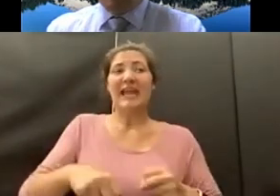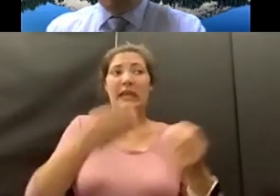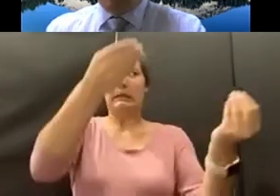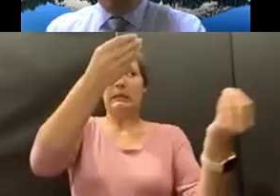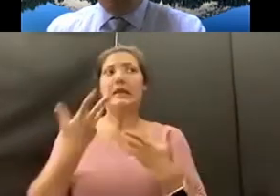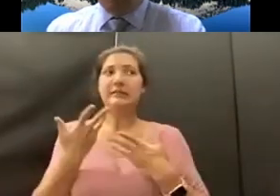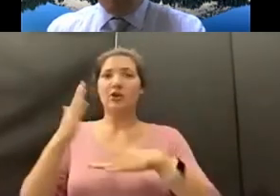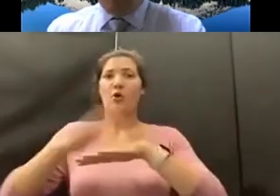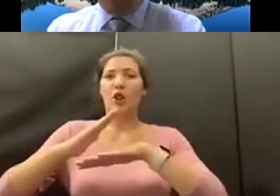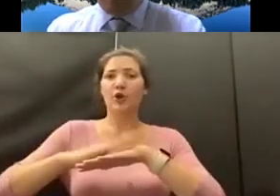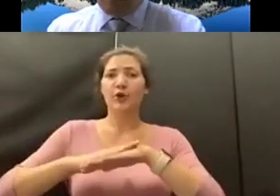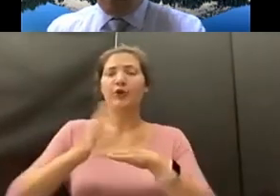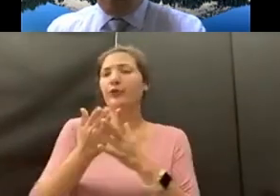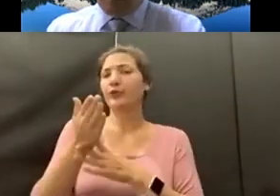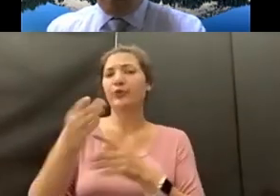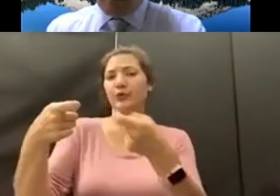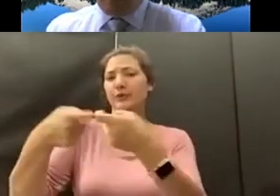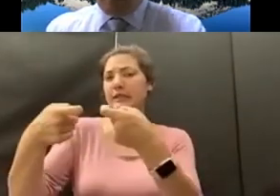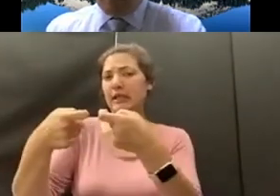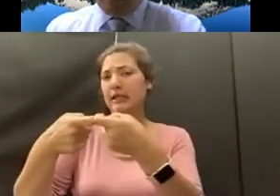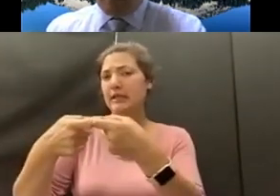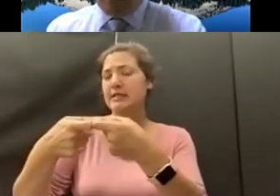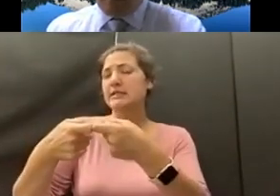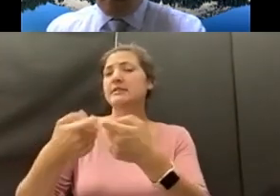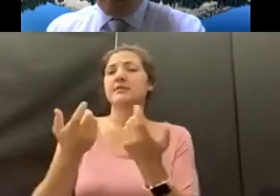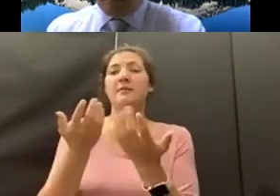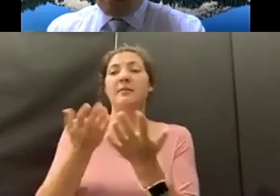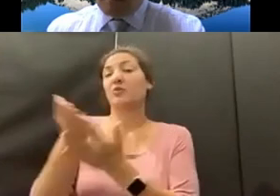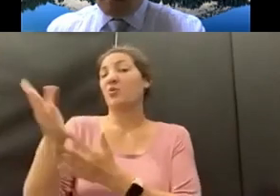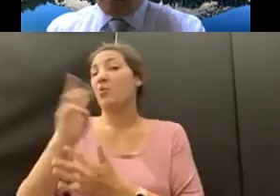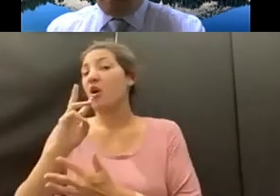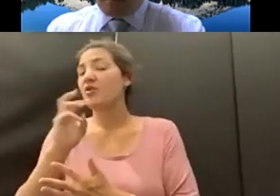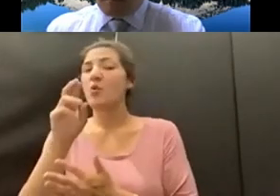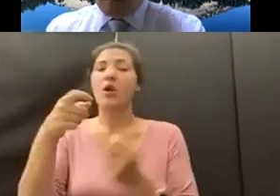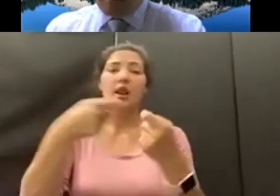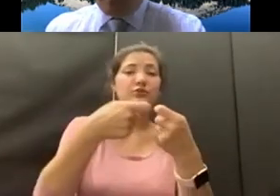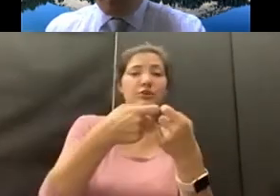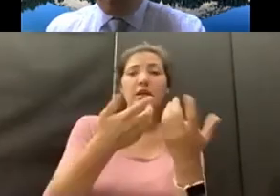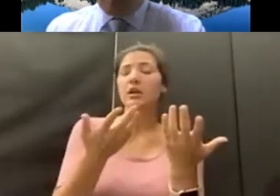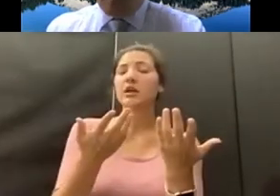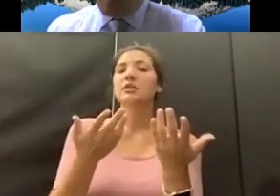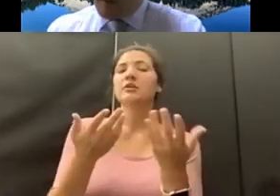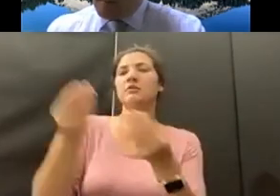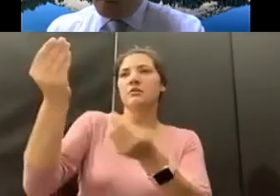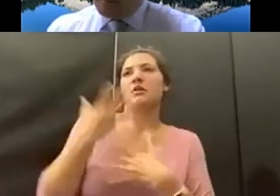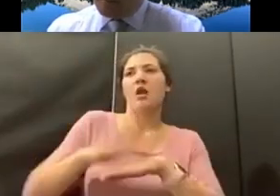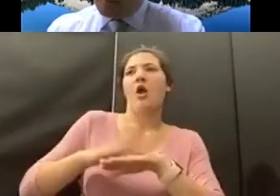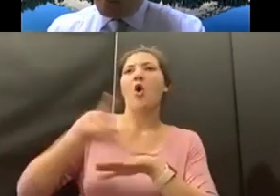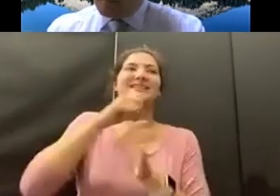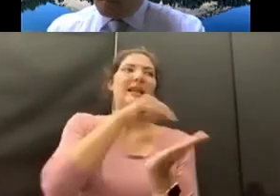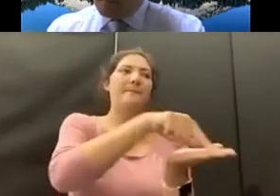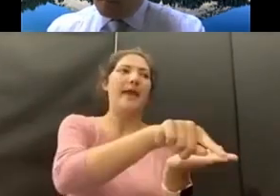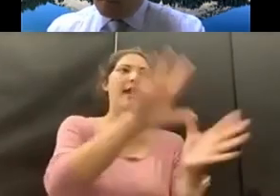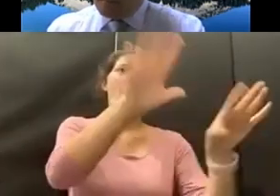somehow through the utility function, either through water or electric, to understand when someone may be